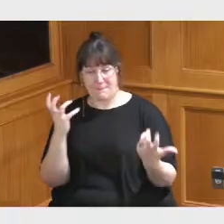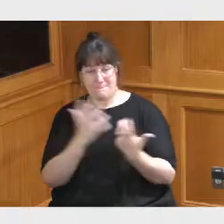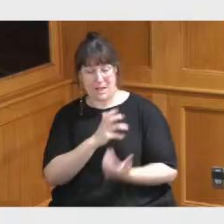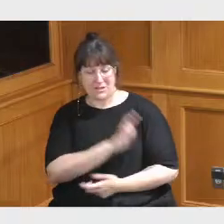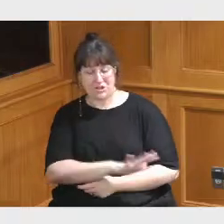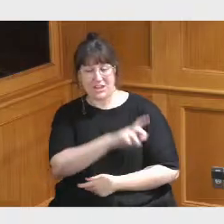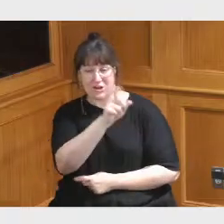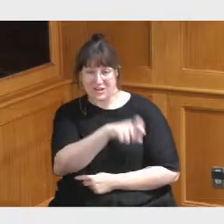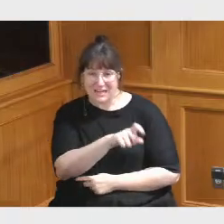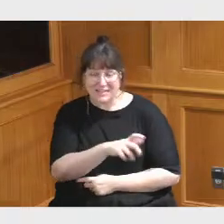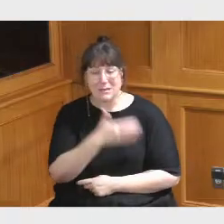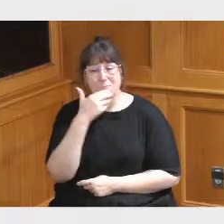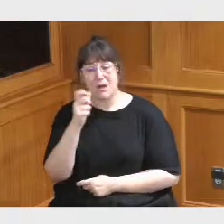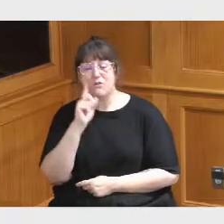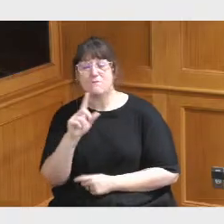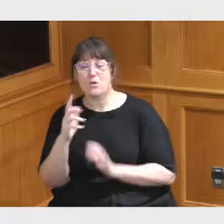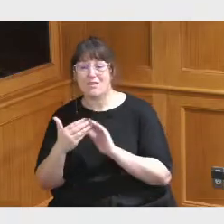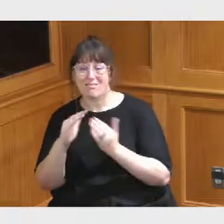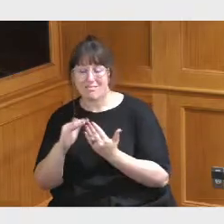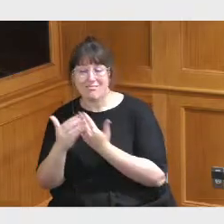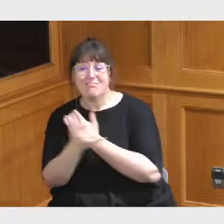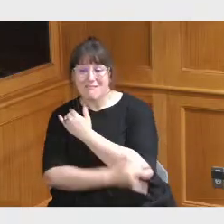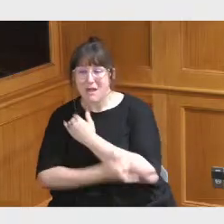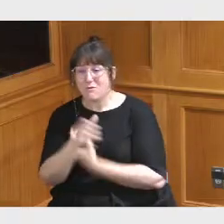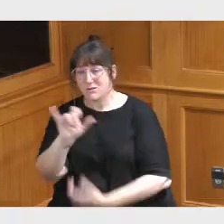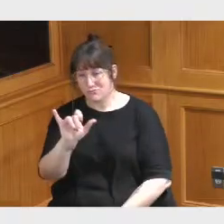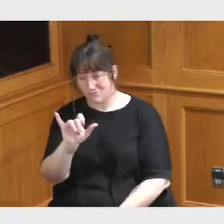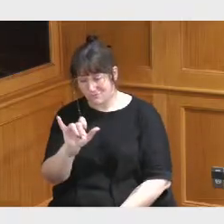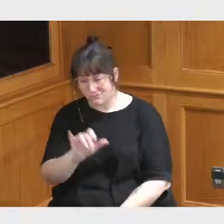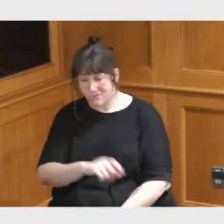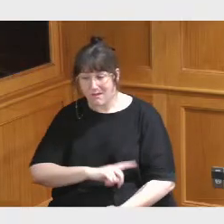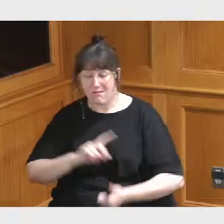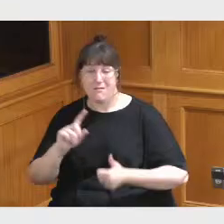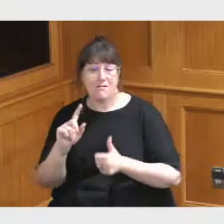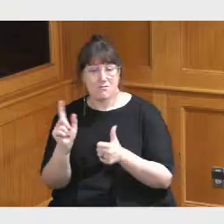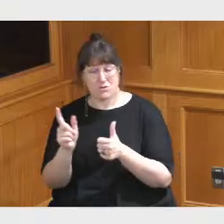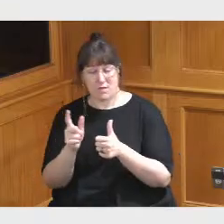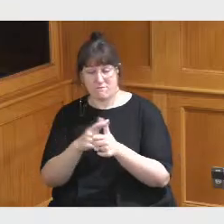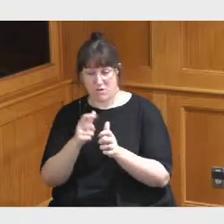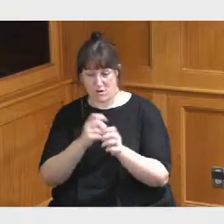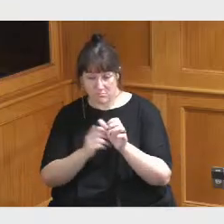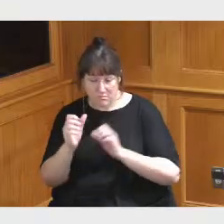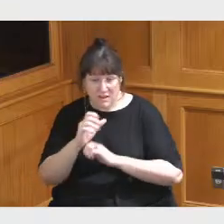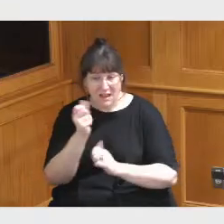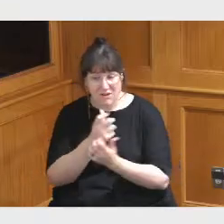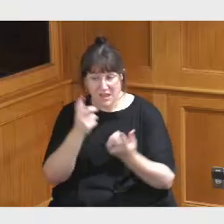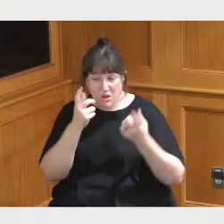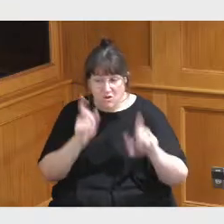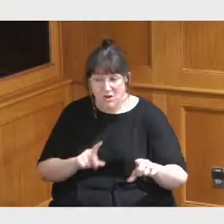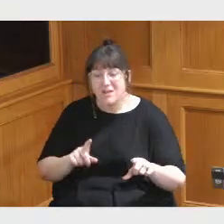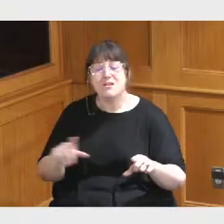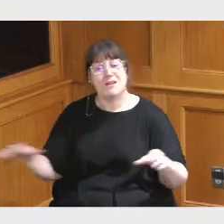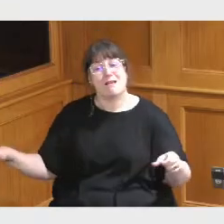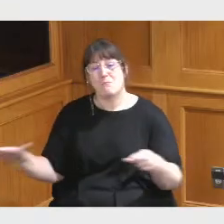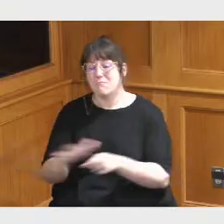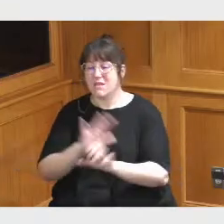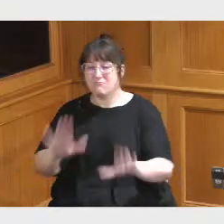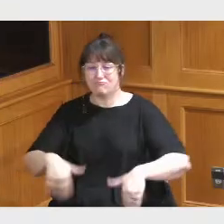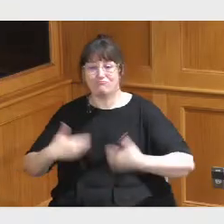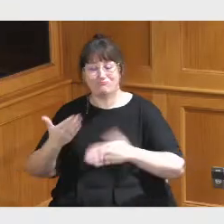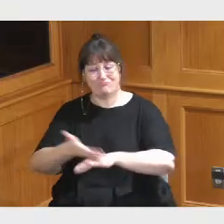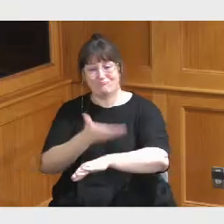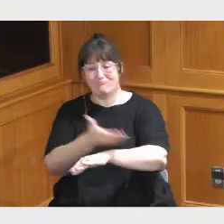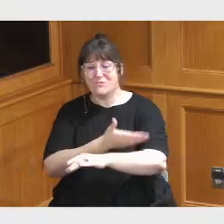works better for the county. The first of those building blocks was the completion of a renovation plan